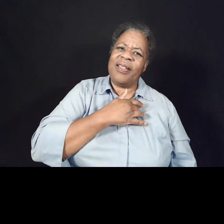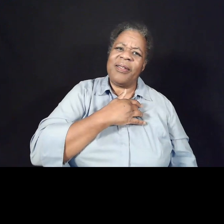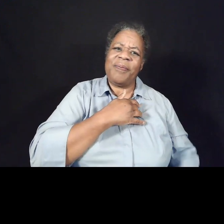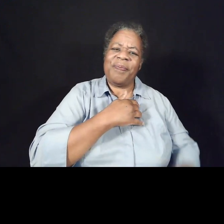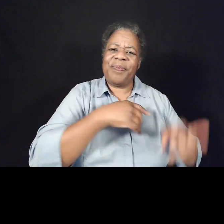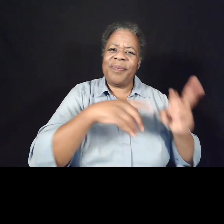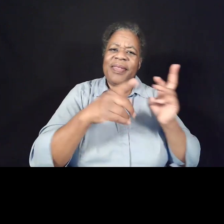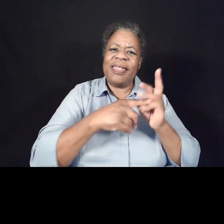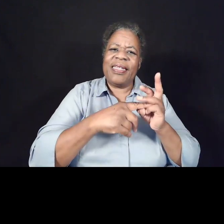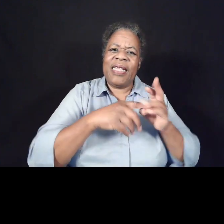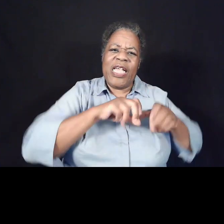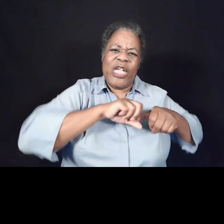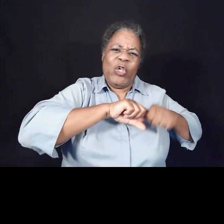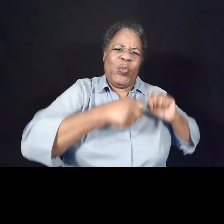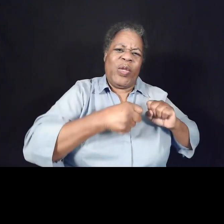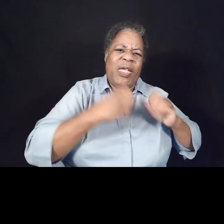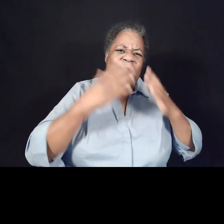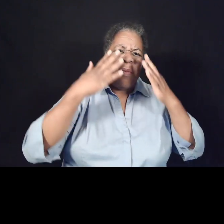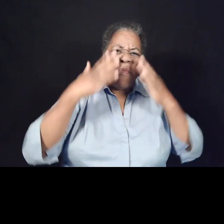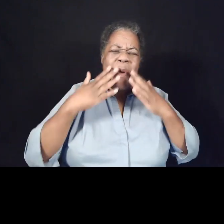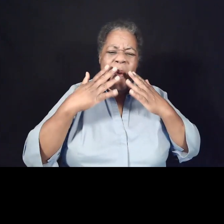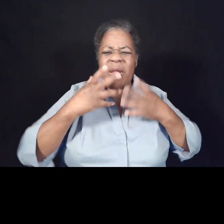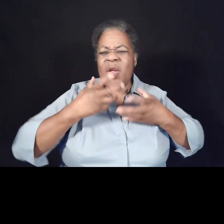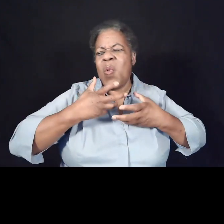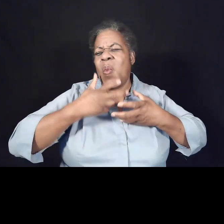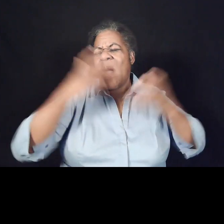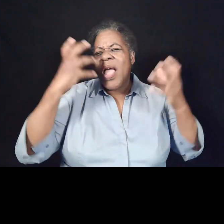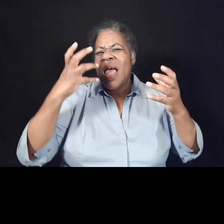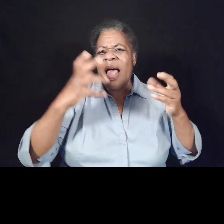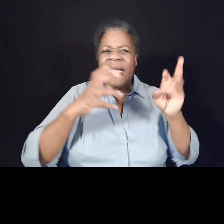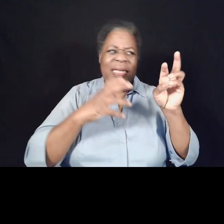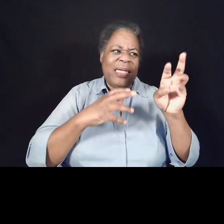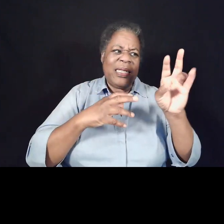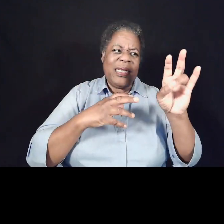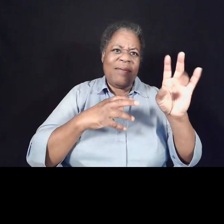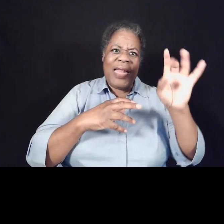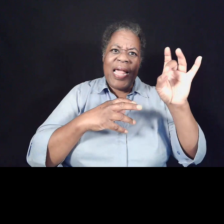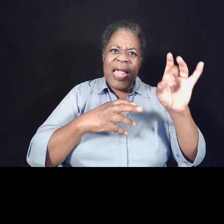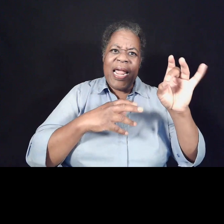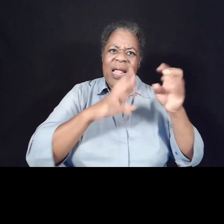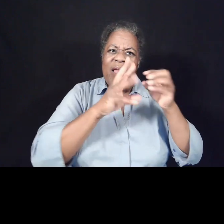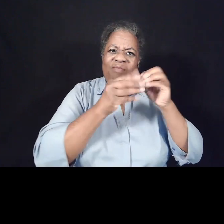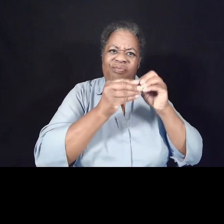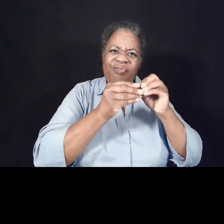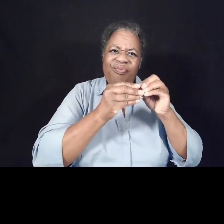Grieve, mourn, and wail. That's 6, 7, and 8 altogether.